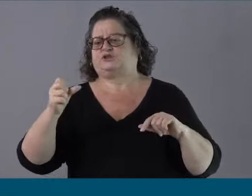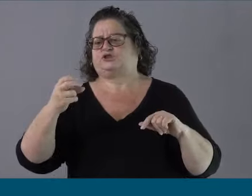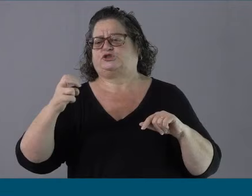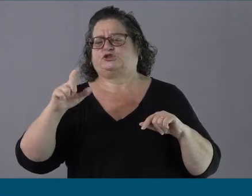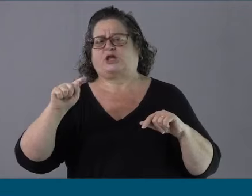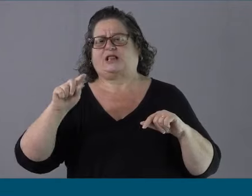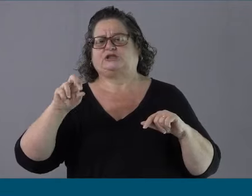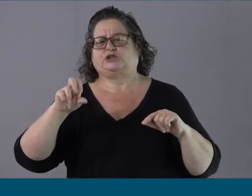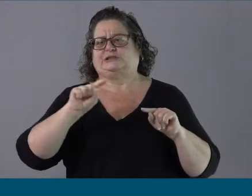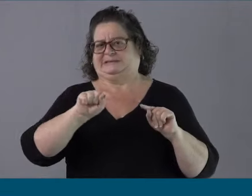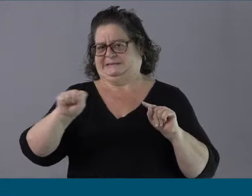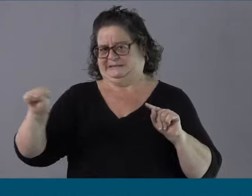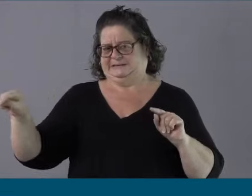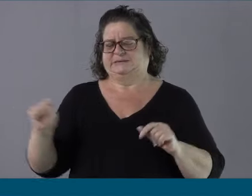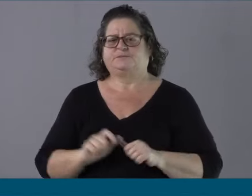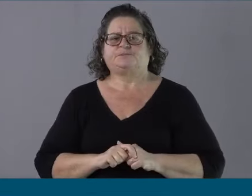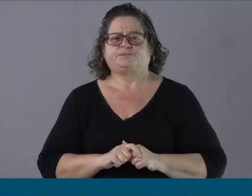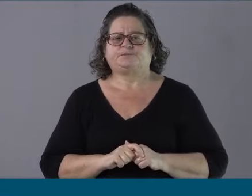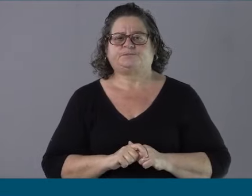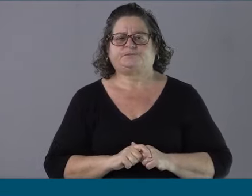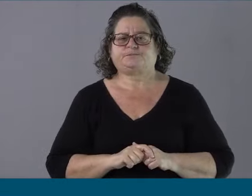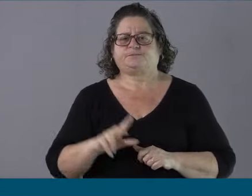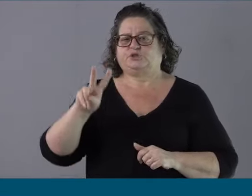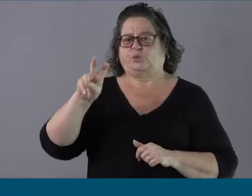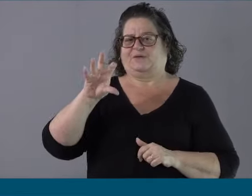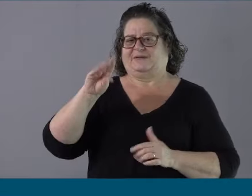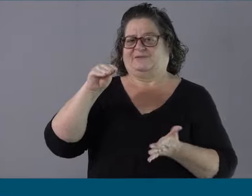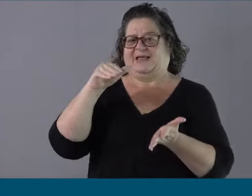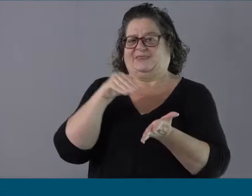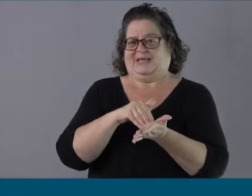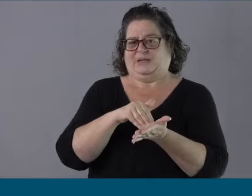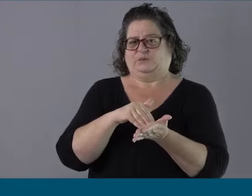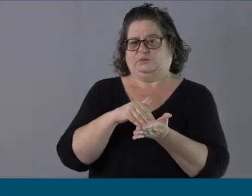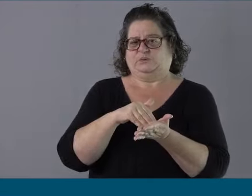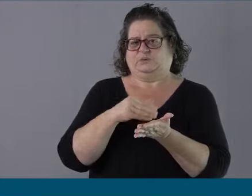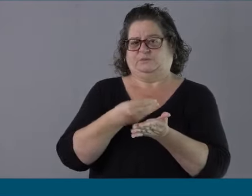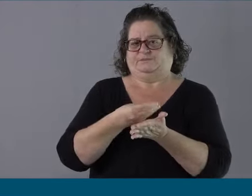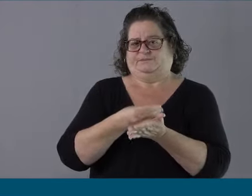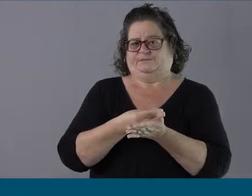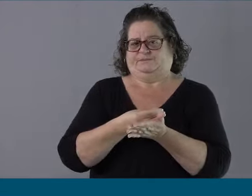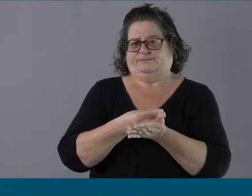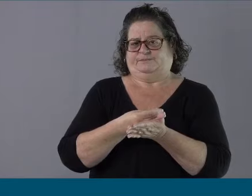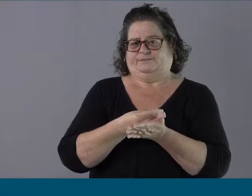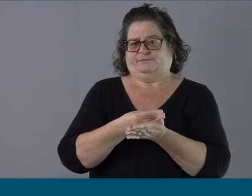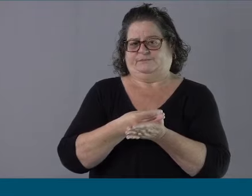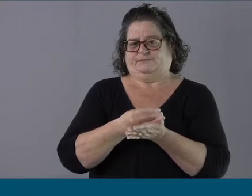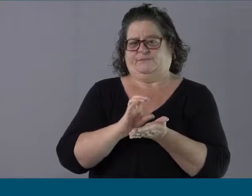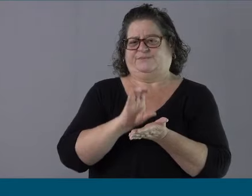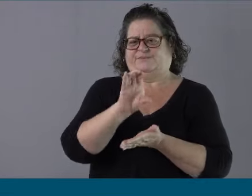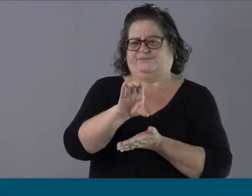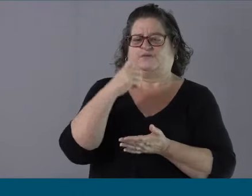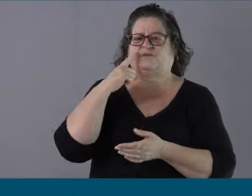organization's statewide housing program, which finds housing for homeless individuals. And in